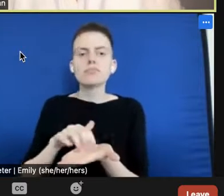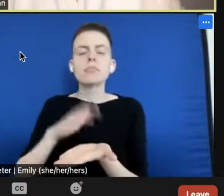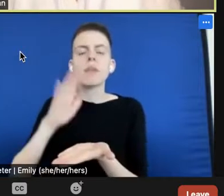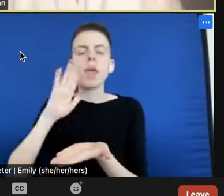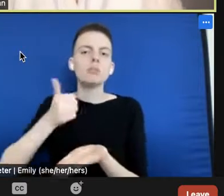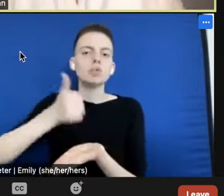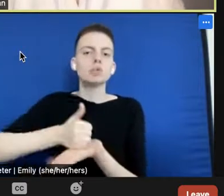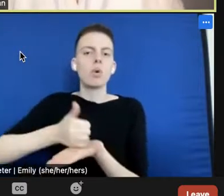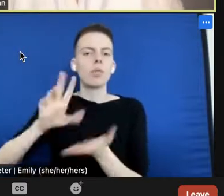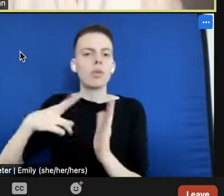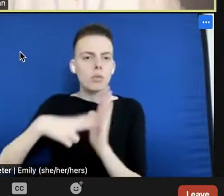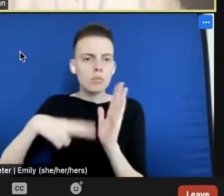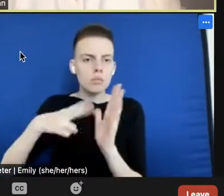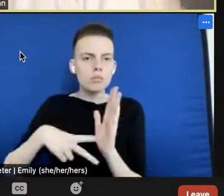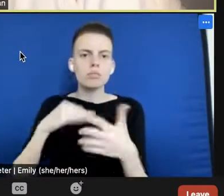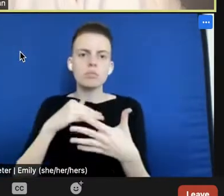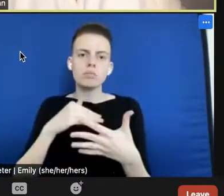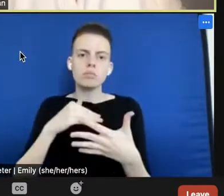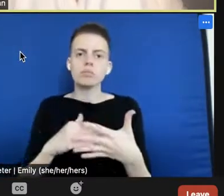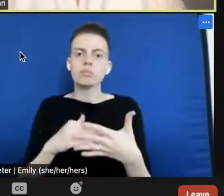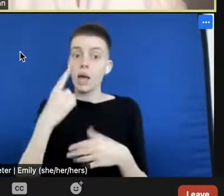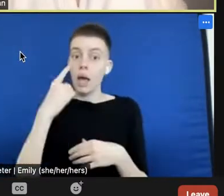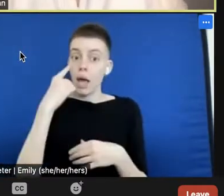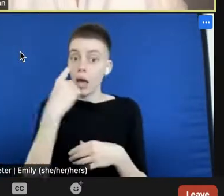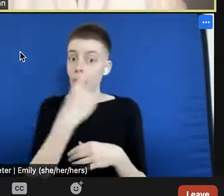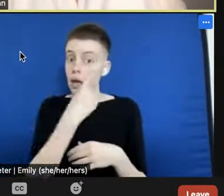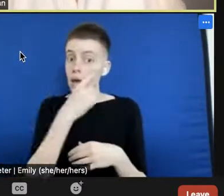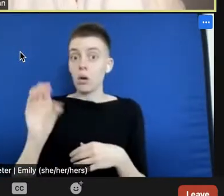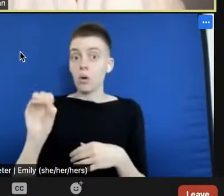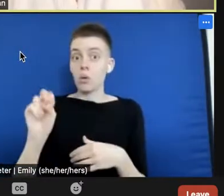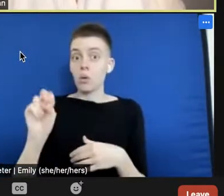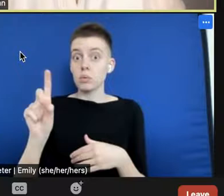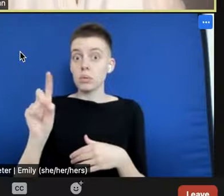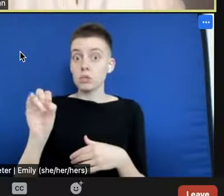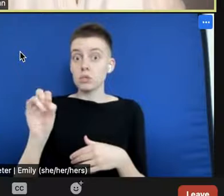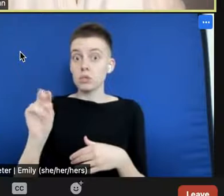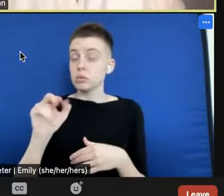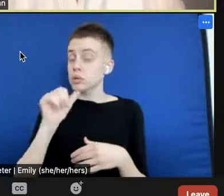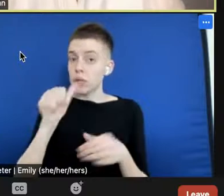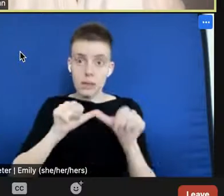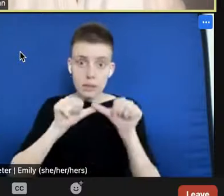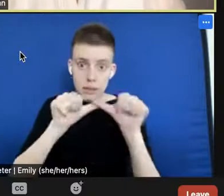skills, have an unstable eye condition, and so forth.